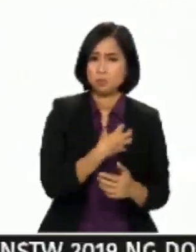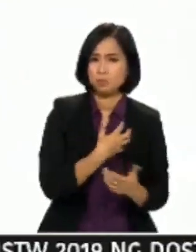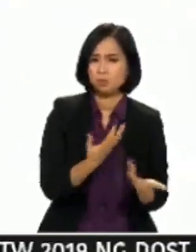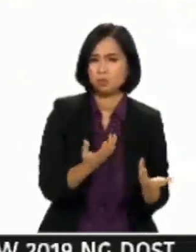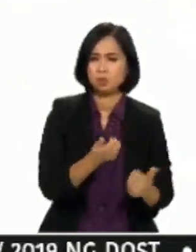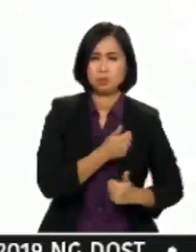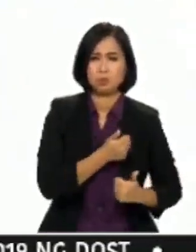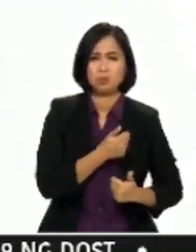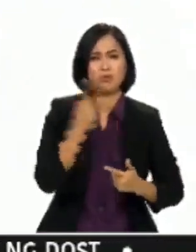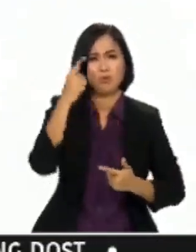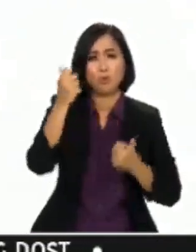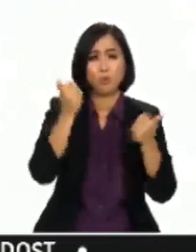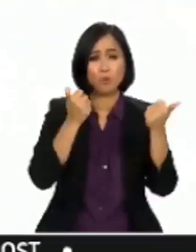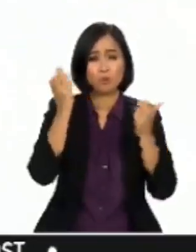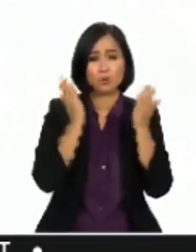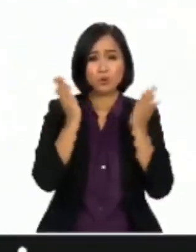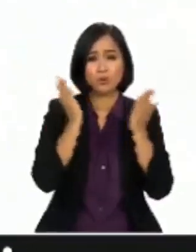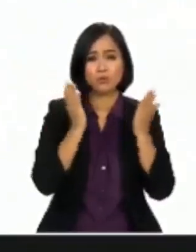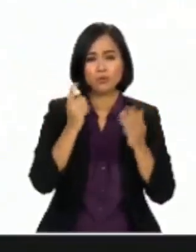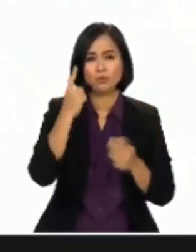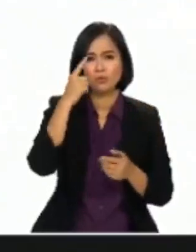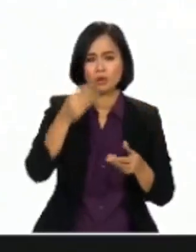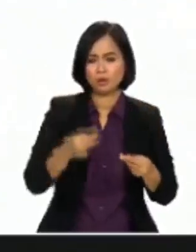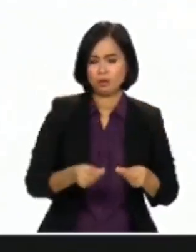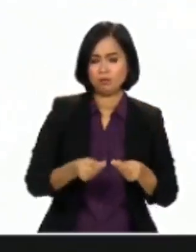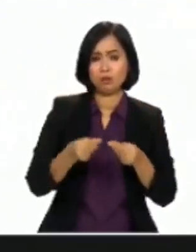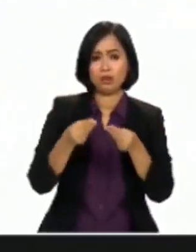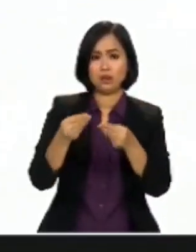to serve a warrant